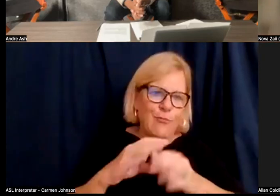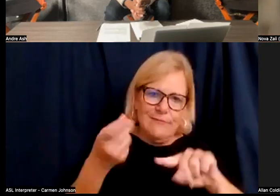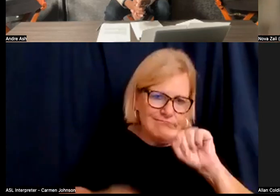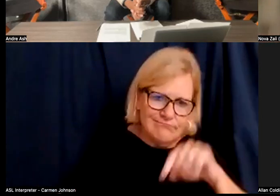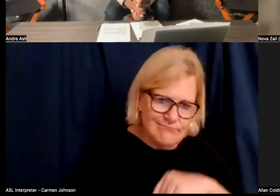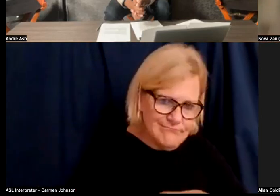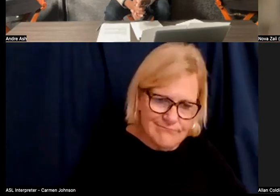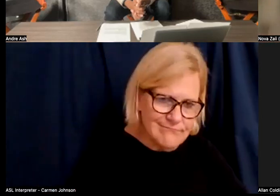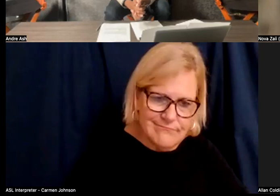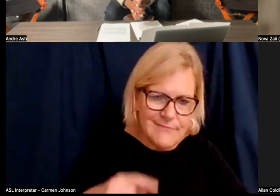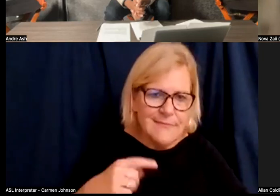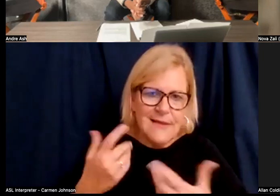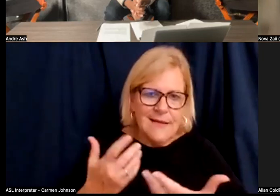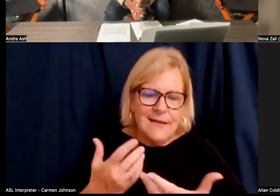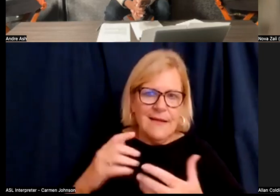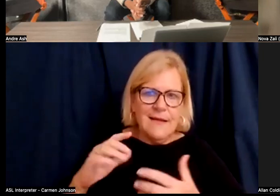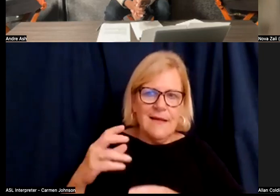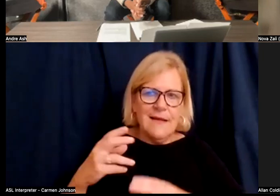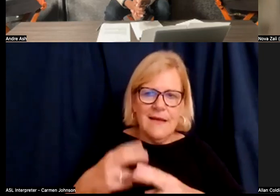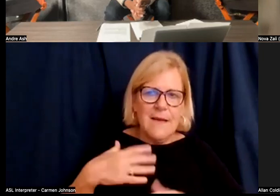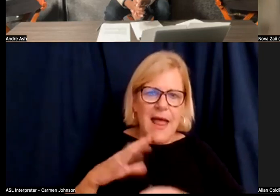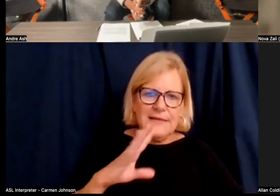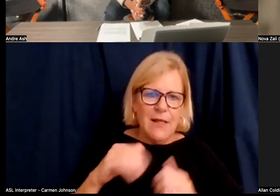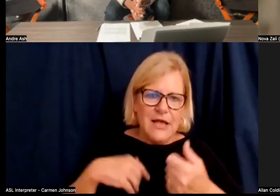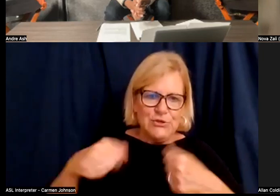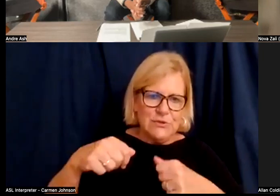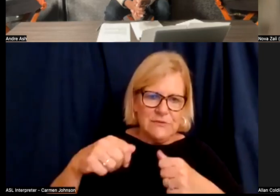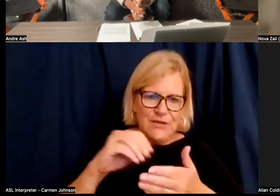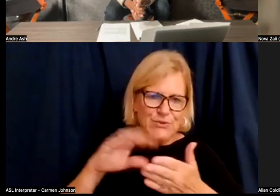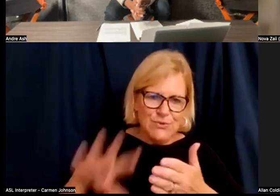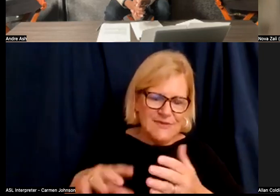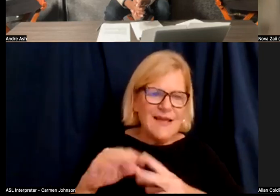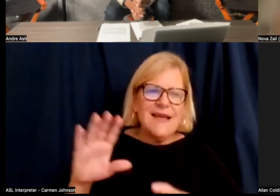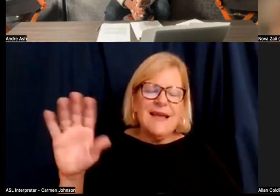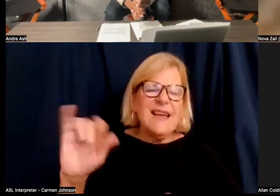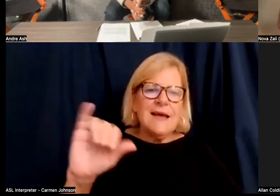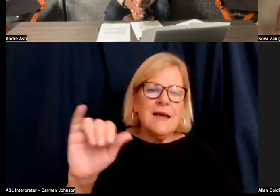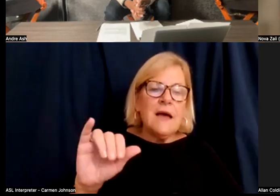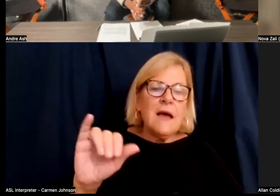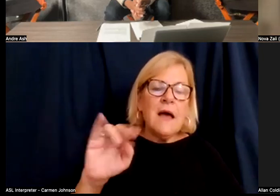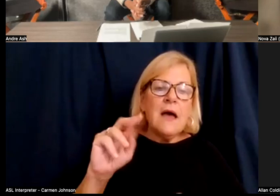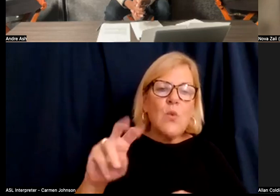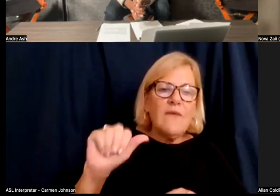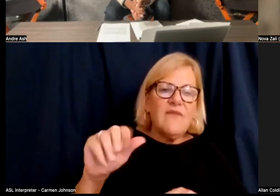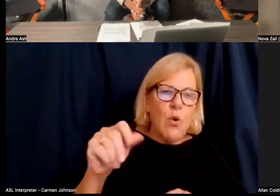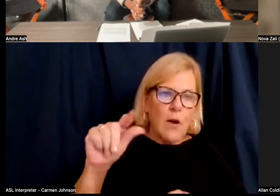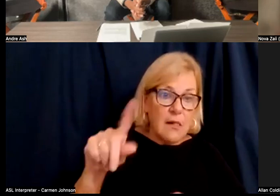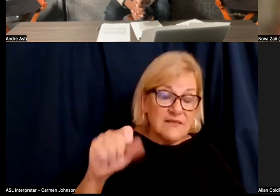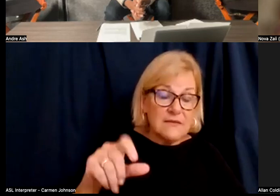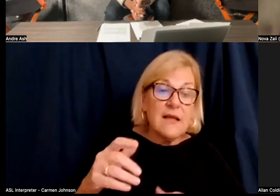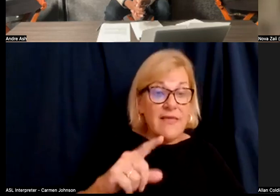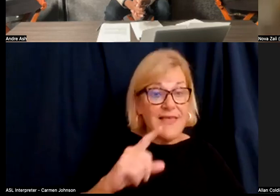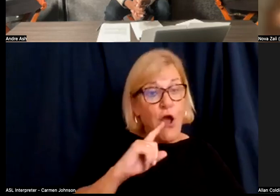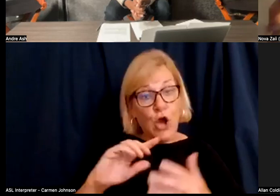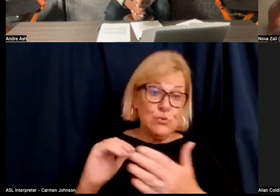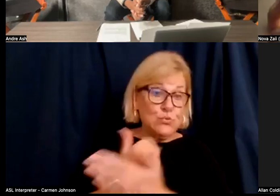can't just be chattering. That's something I tell my students a lot, my drum students. And so in the same way, it's like the Nova portals, albeit they're novel,